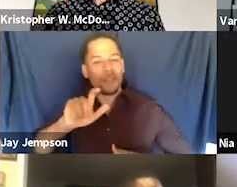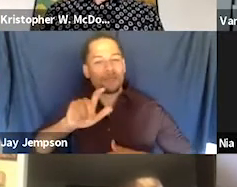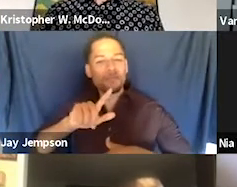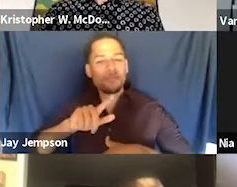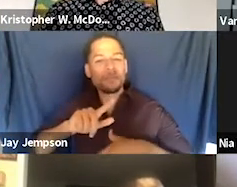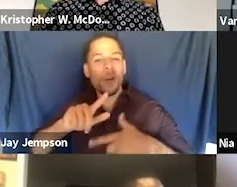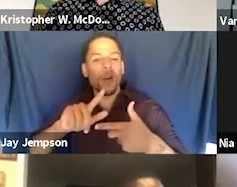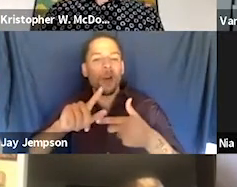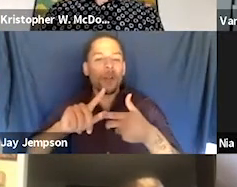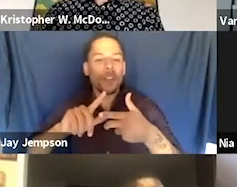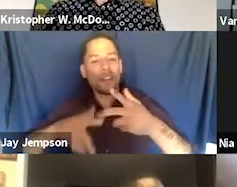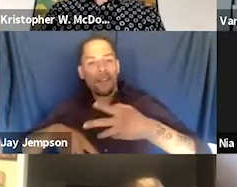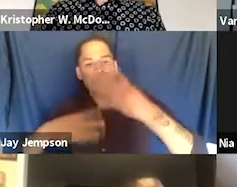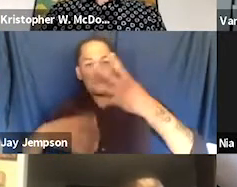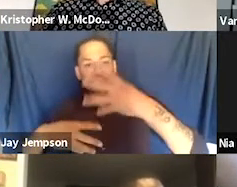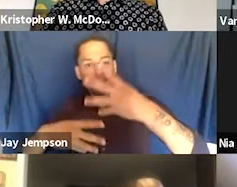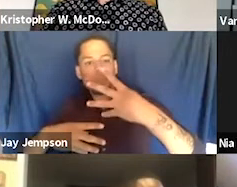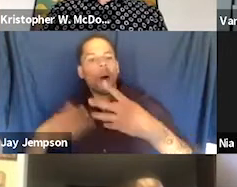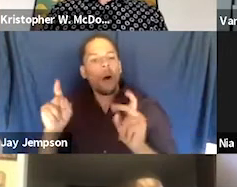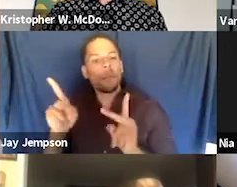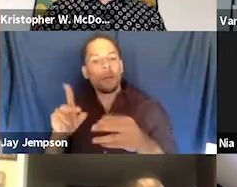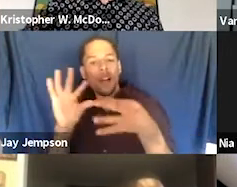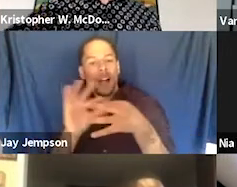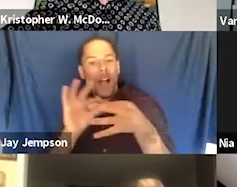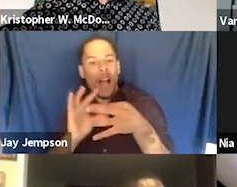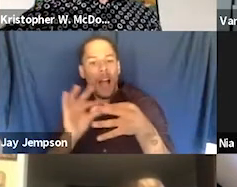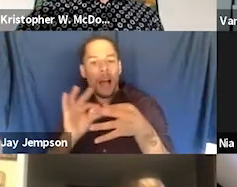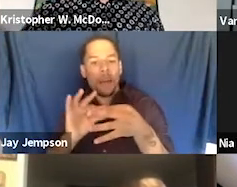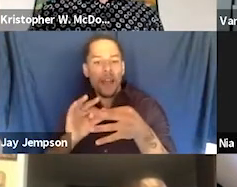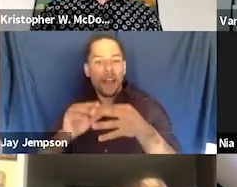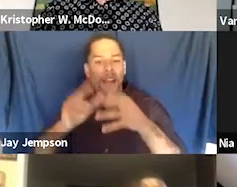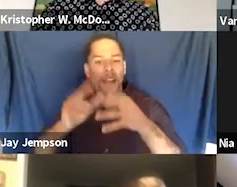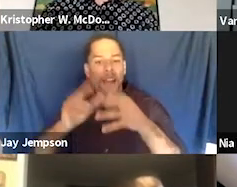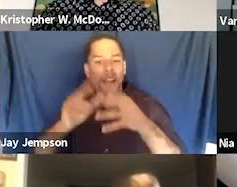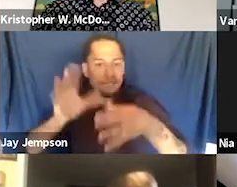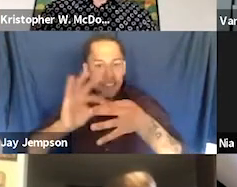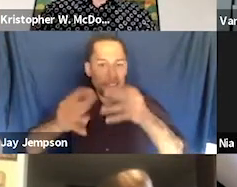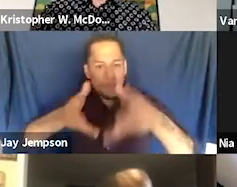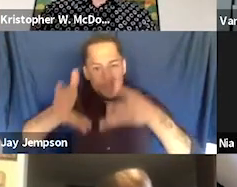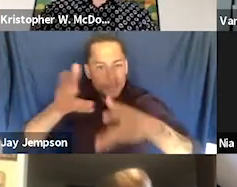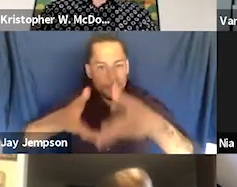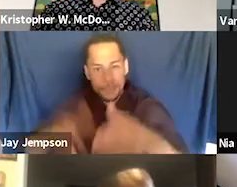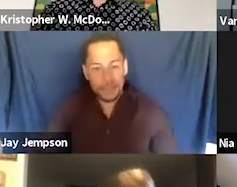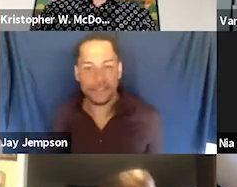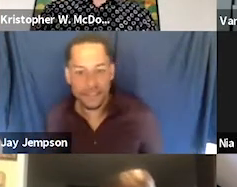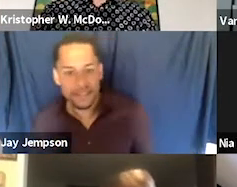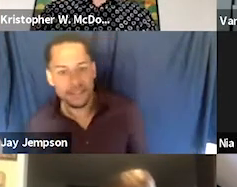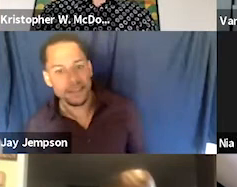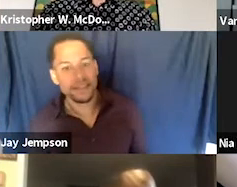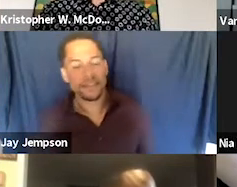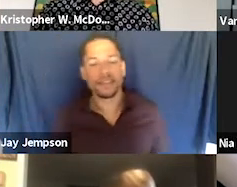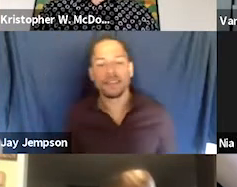course, Denise didn't even finish the words out of her mouth when I said, we need. She said, of